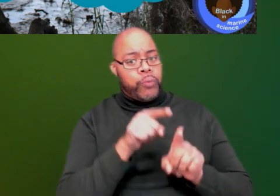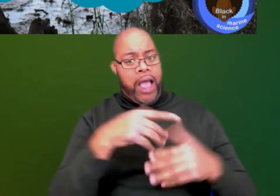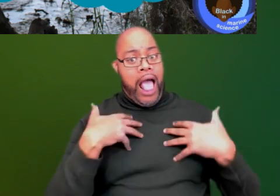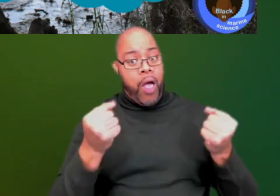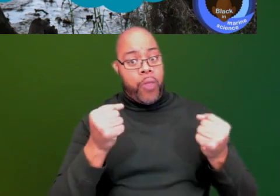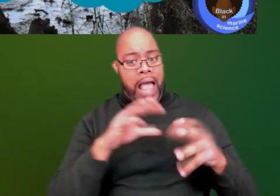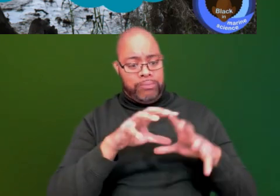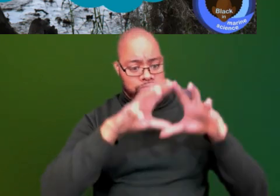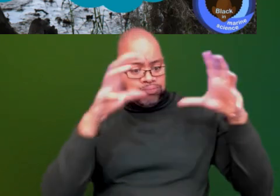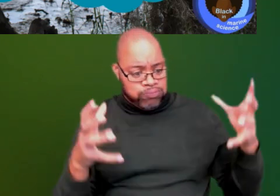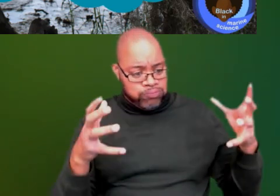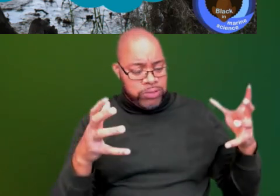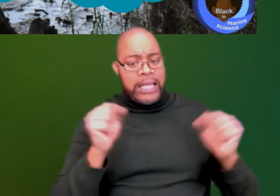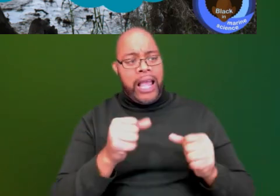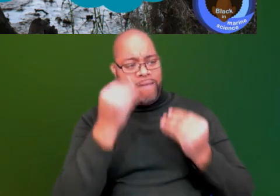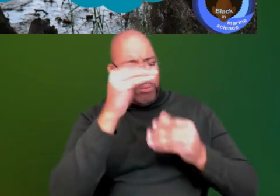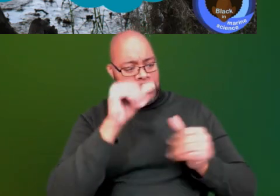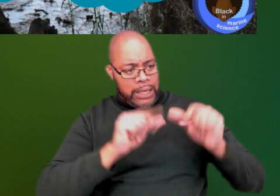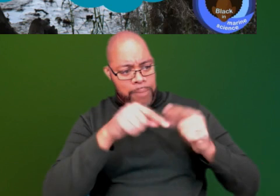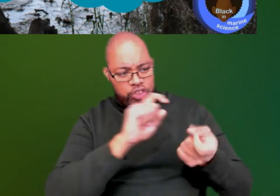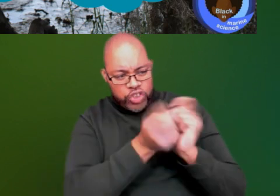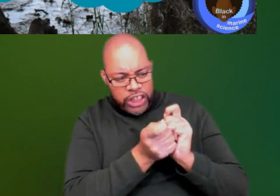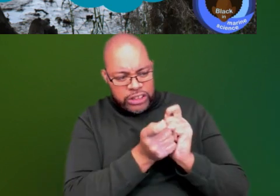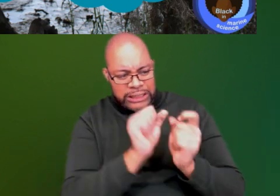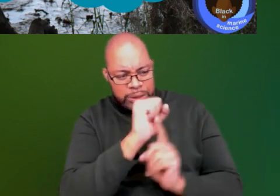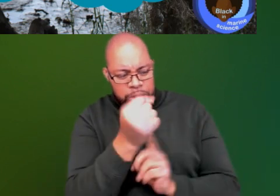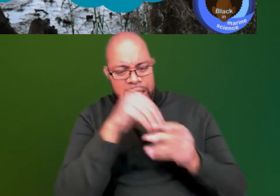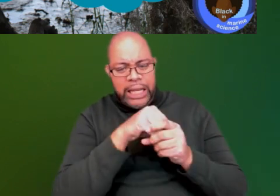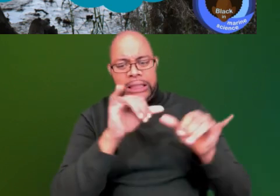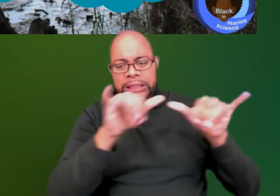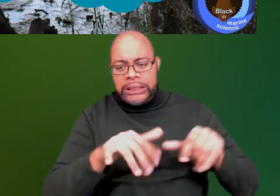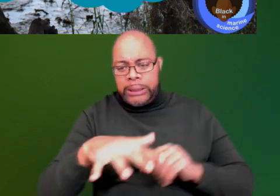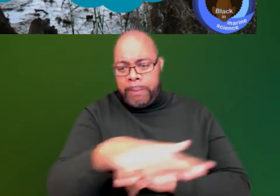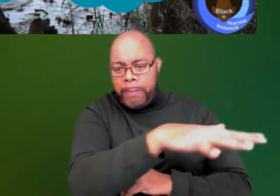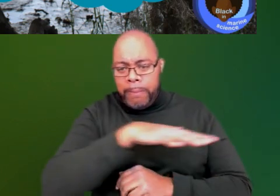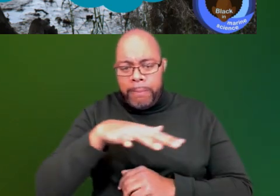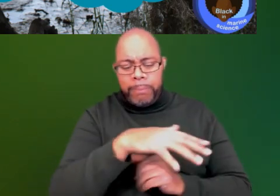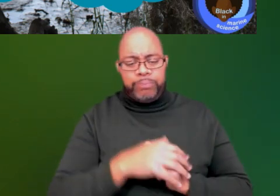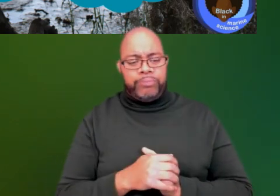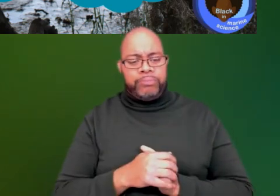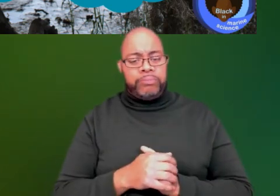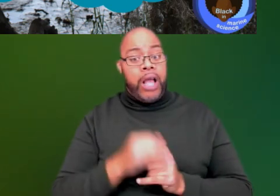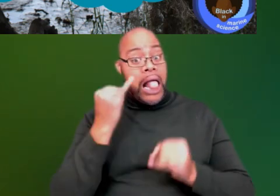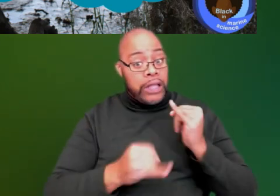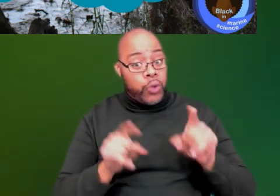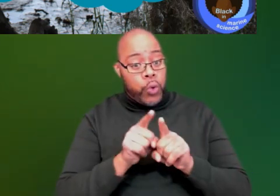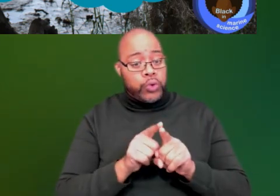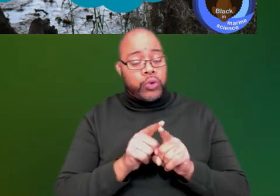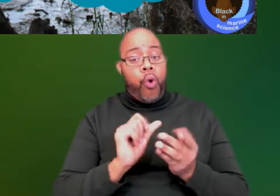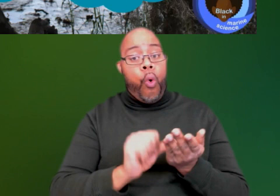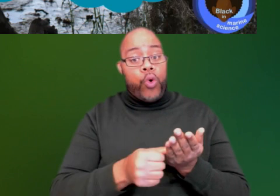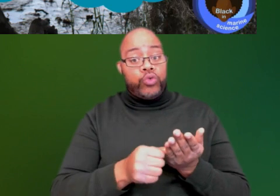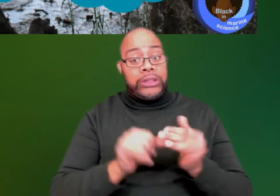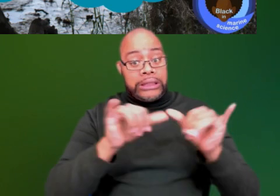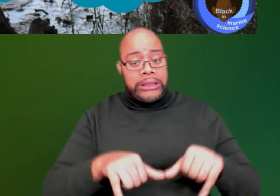and abundance can inform scientists about changing conditions in the ecosystem. And lastly, oyster reef